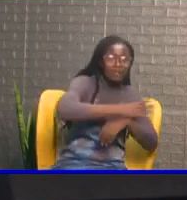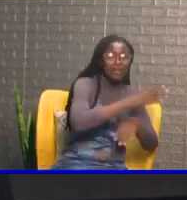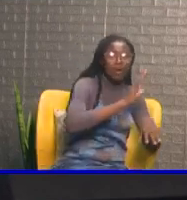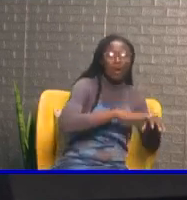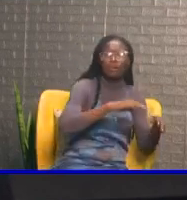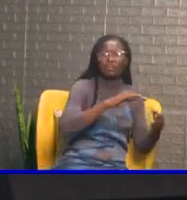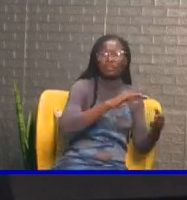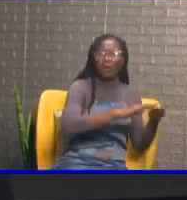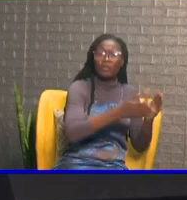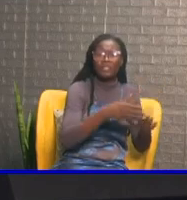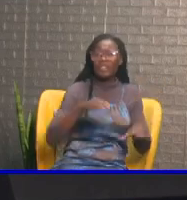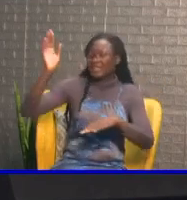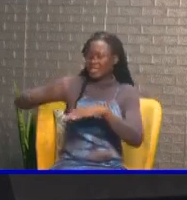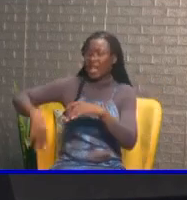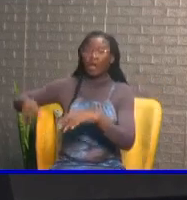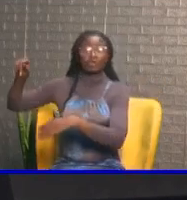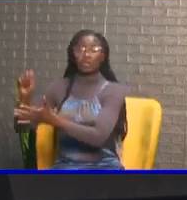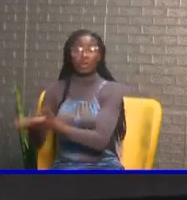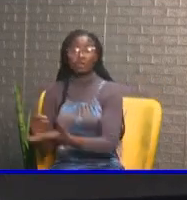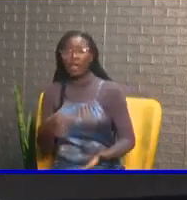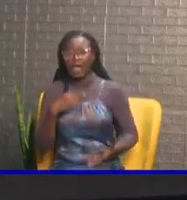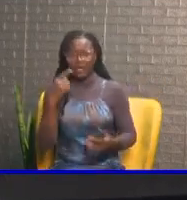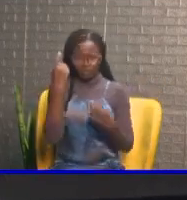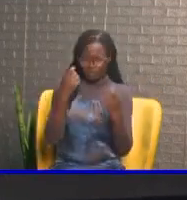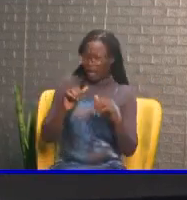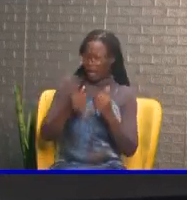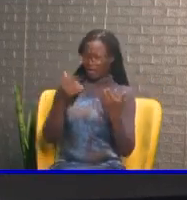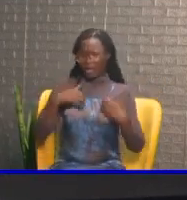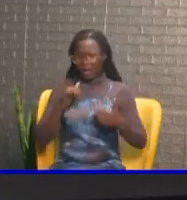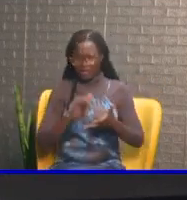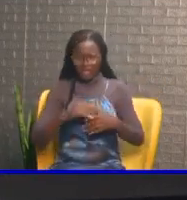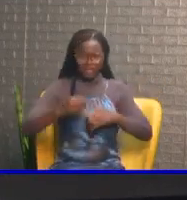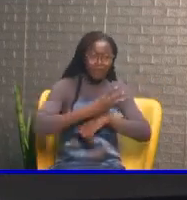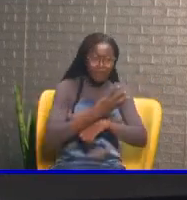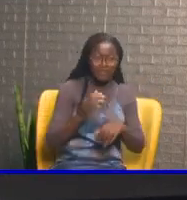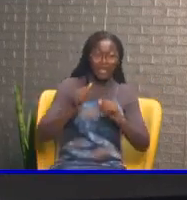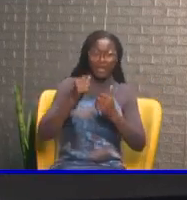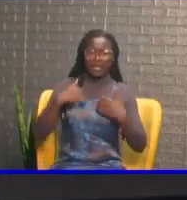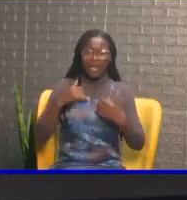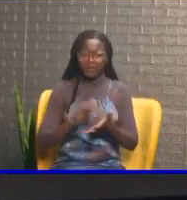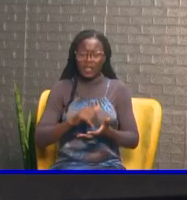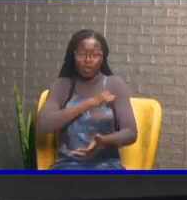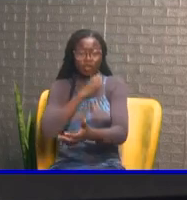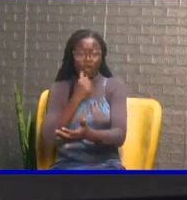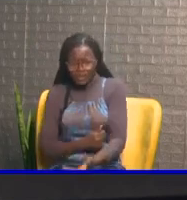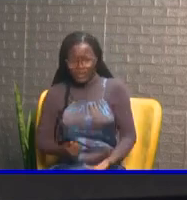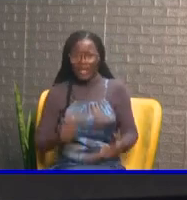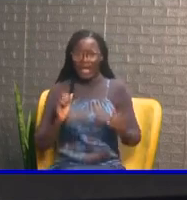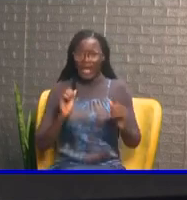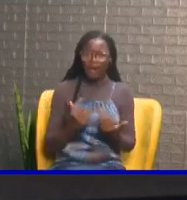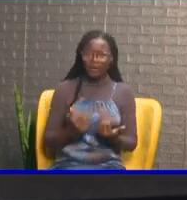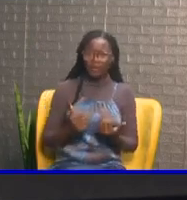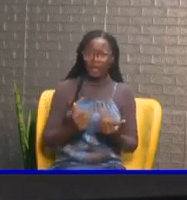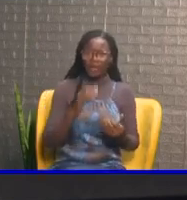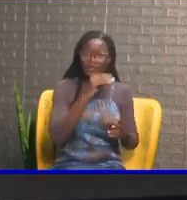that voice, how they have that authority, how they have that influence. How come 50% of the people inside that church have influence in